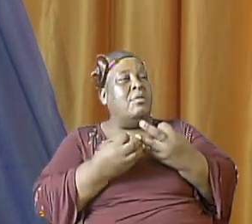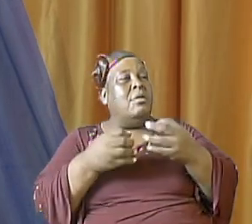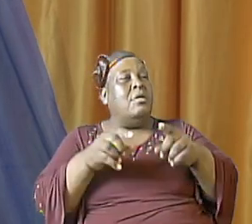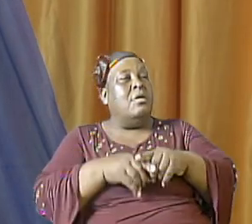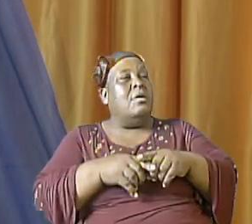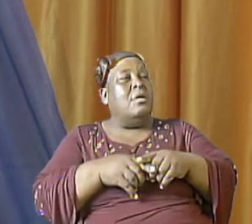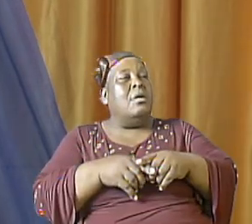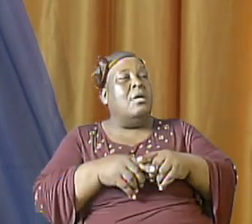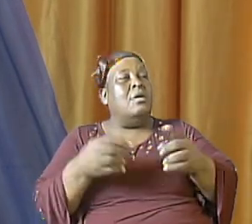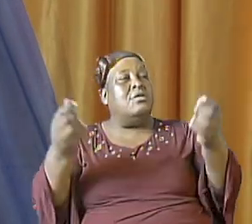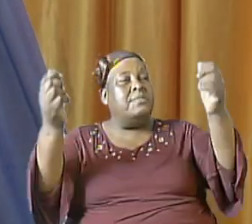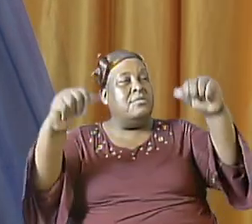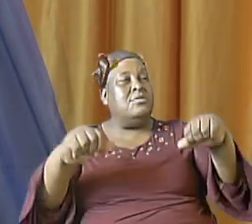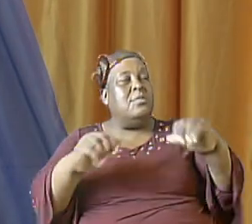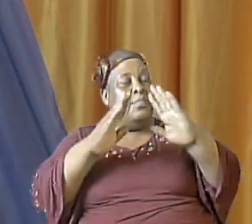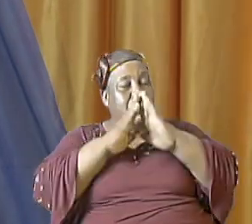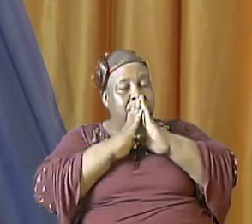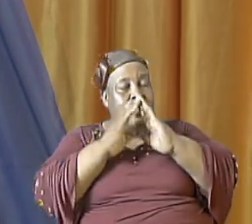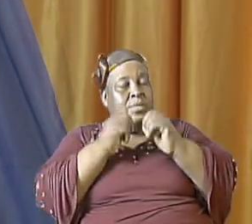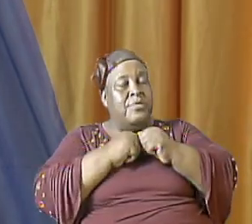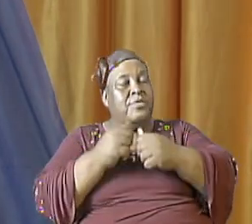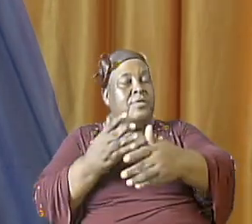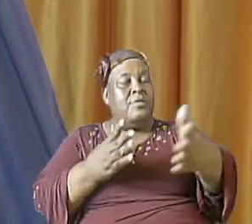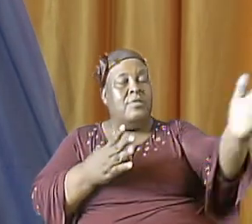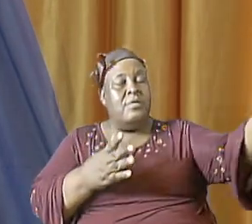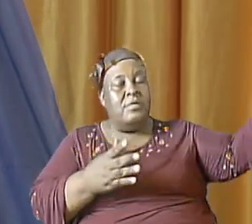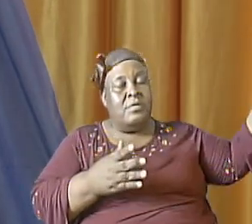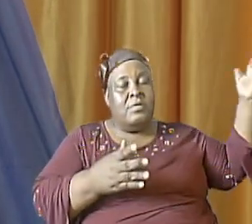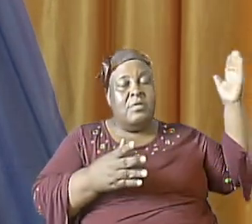altar. Just come, let us pray with you.